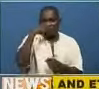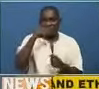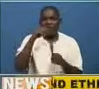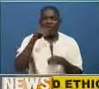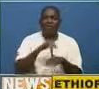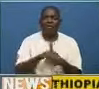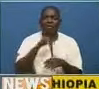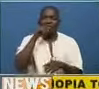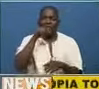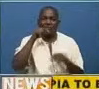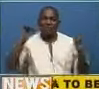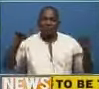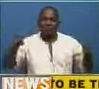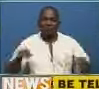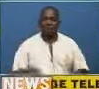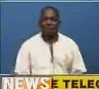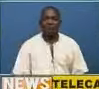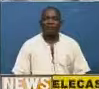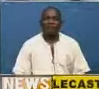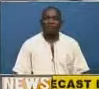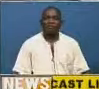bird flu.